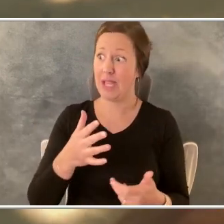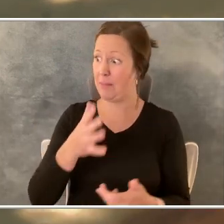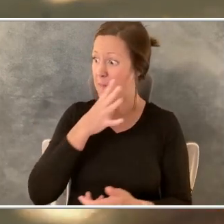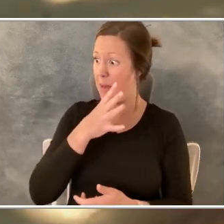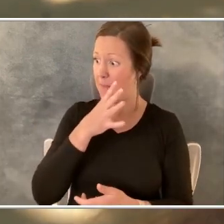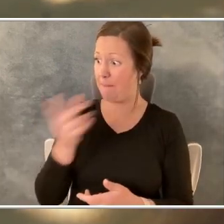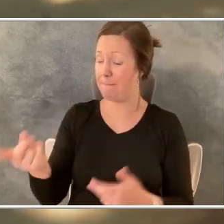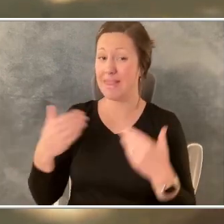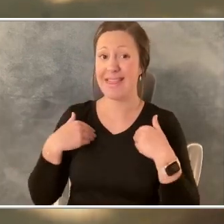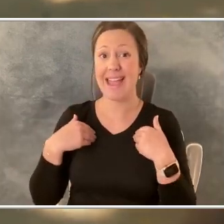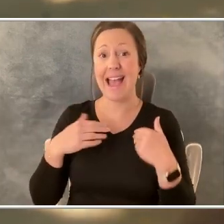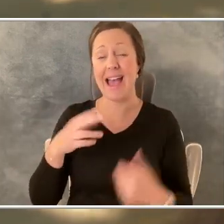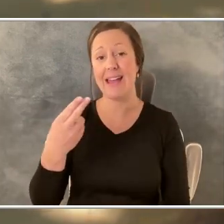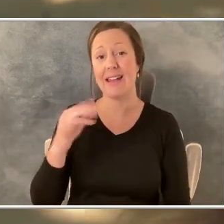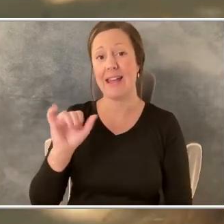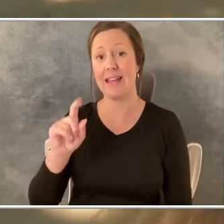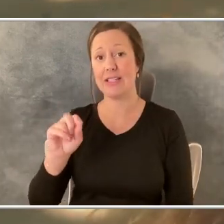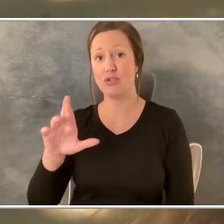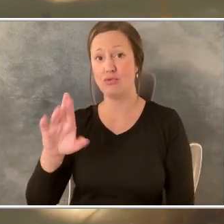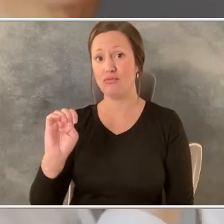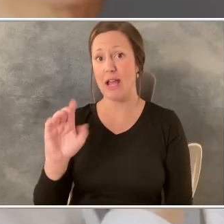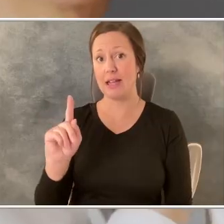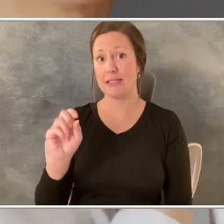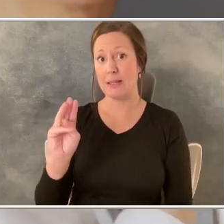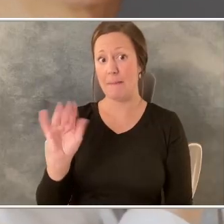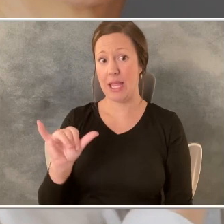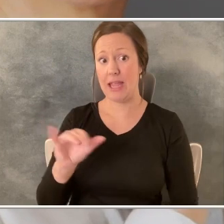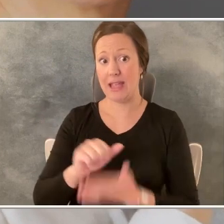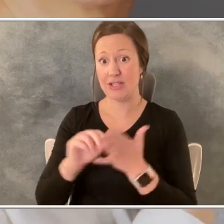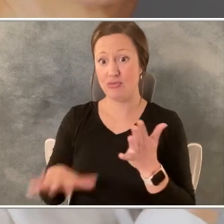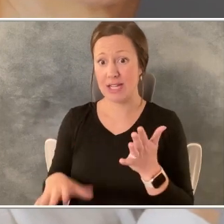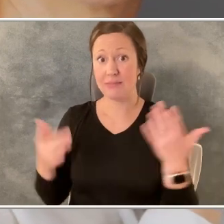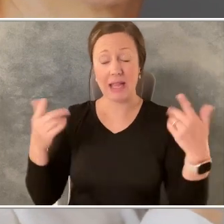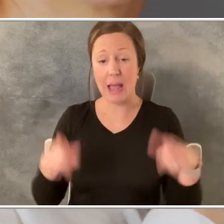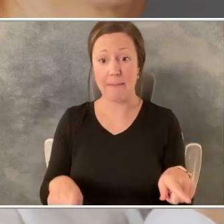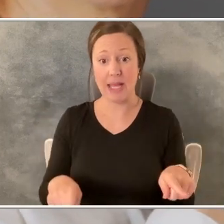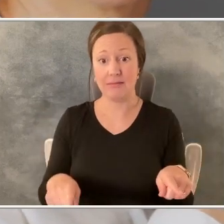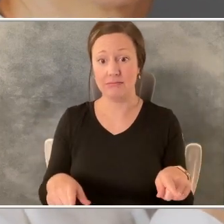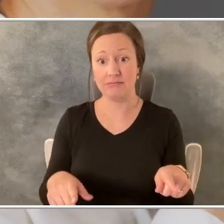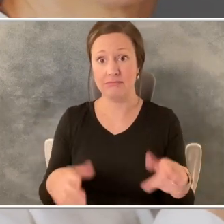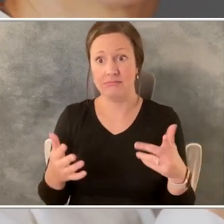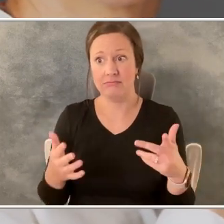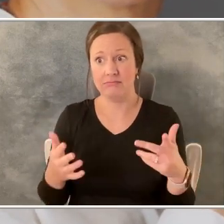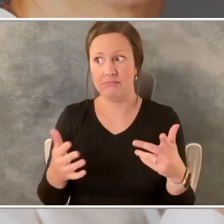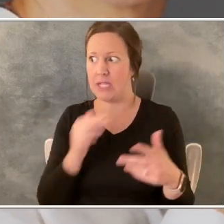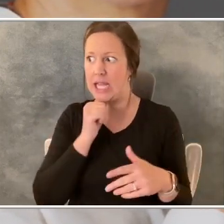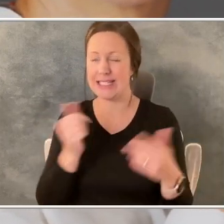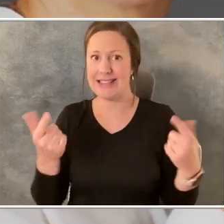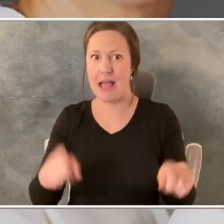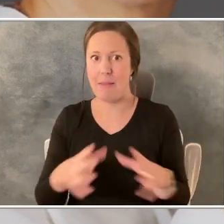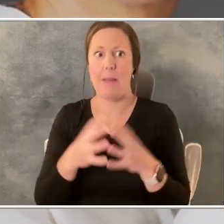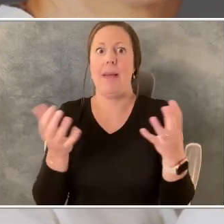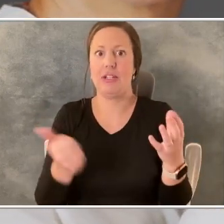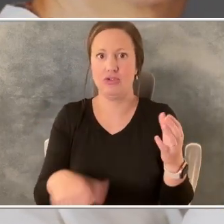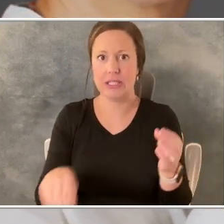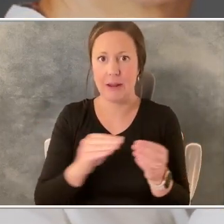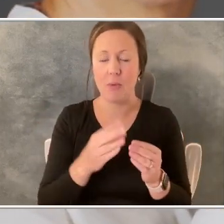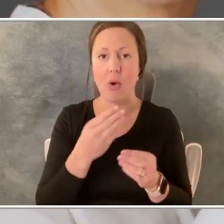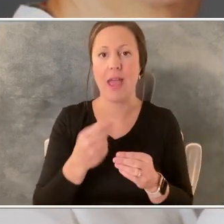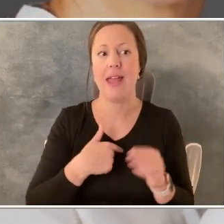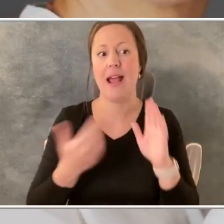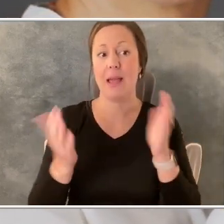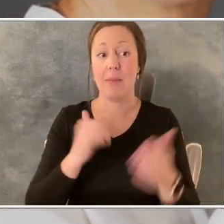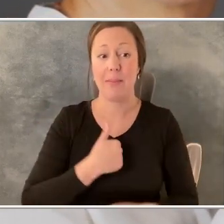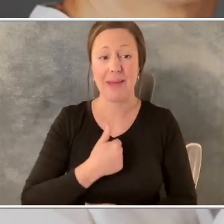did. And obviously that's not a thing that much anymore. I just kind of compared myself and did maybe what some of my friends were